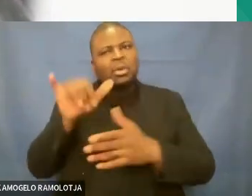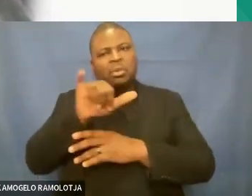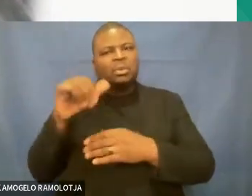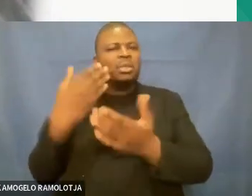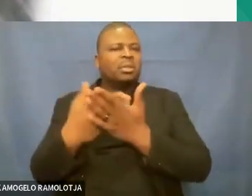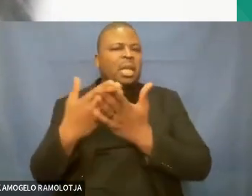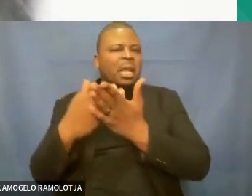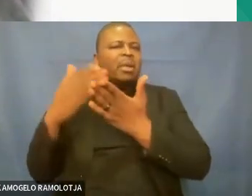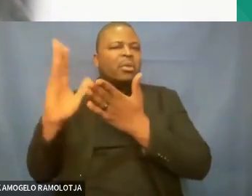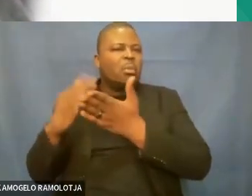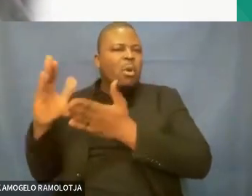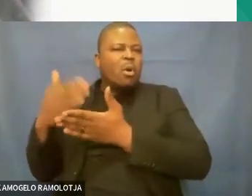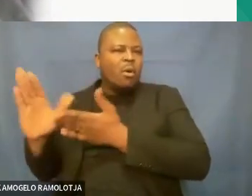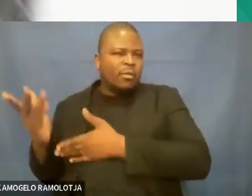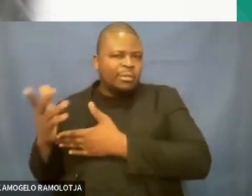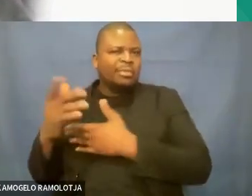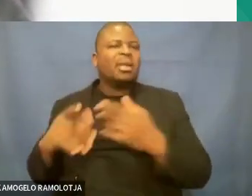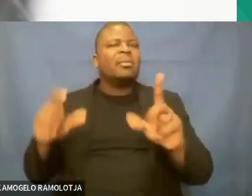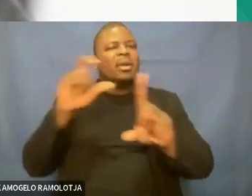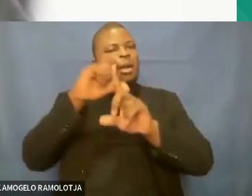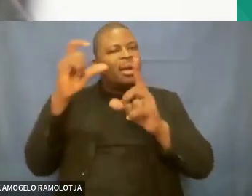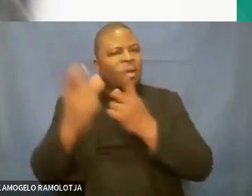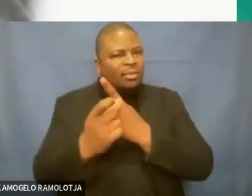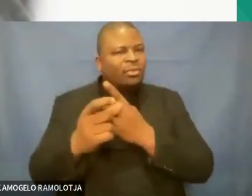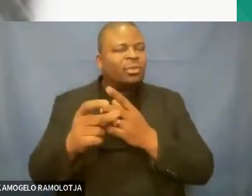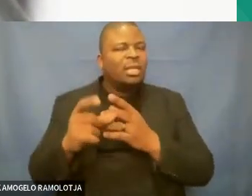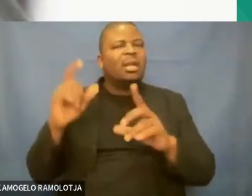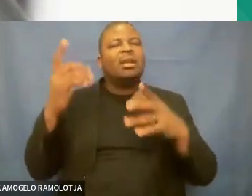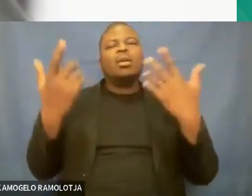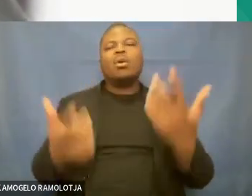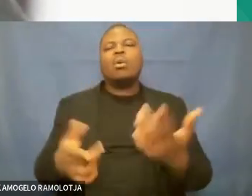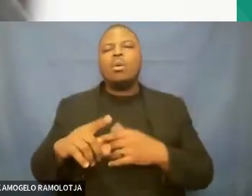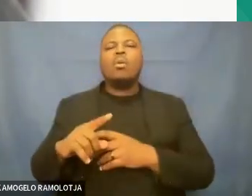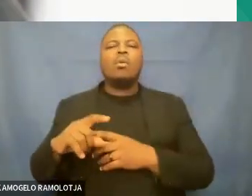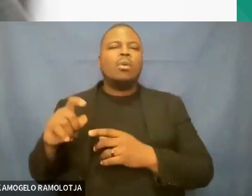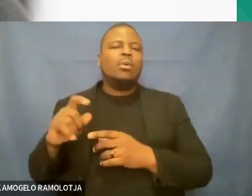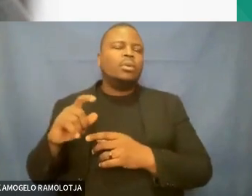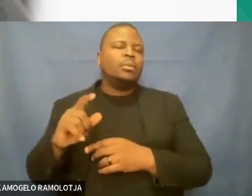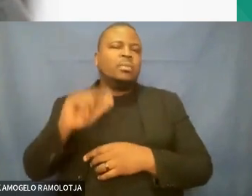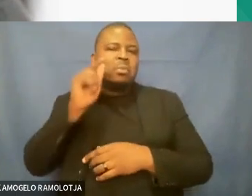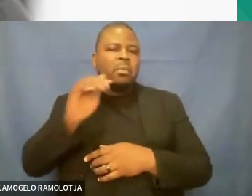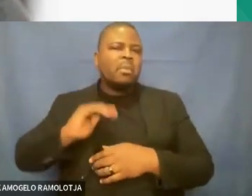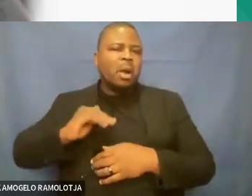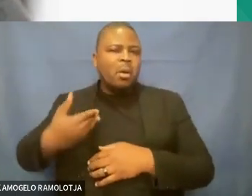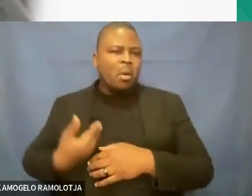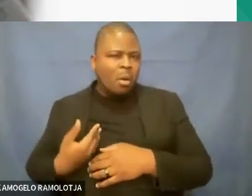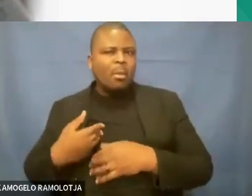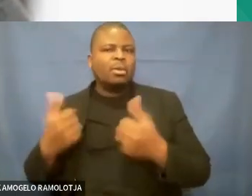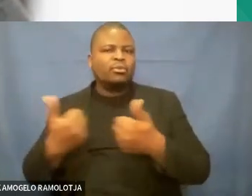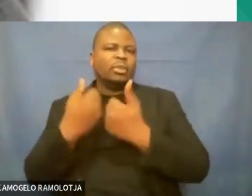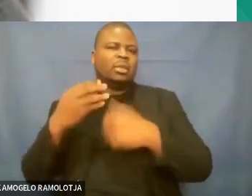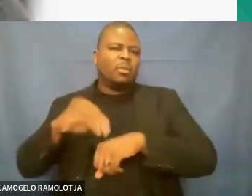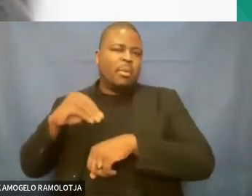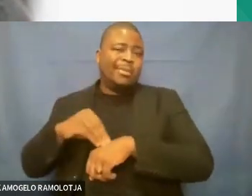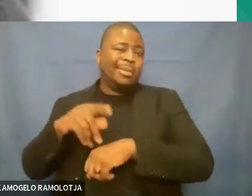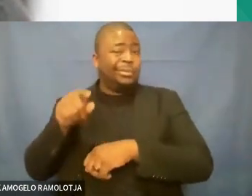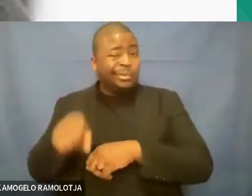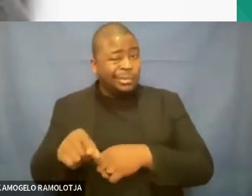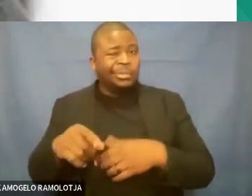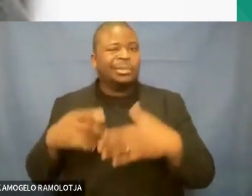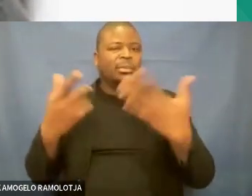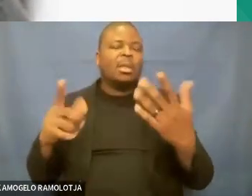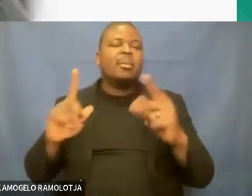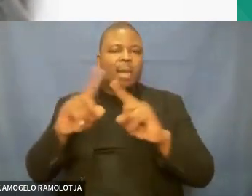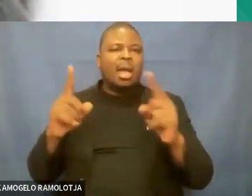be either cultural, be gender norms, that can make them be able to attain a